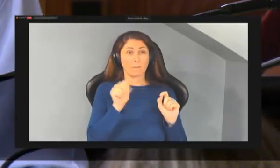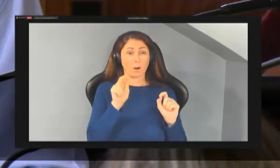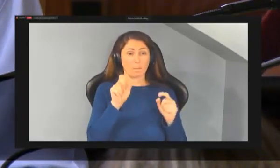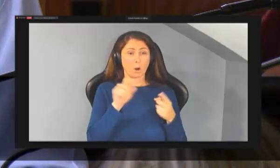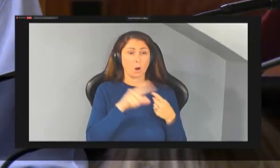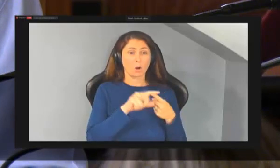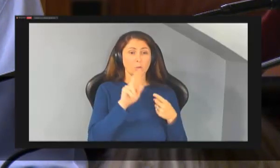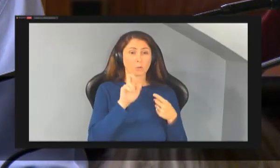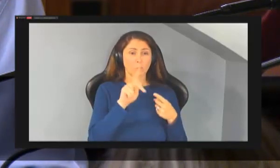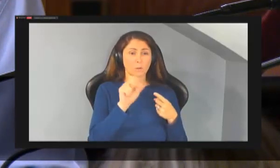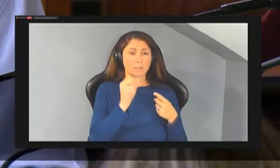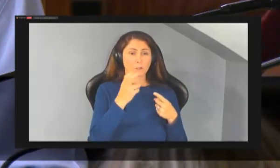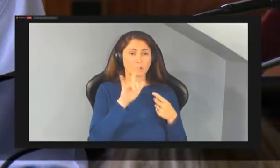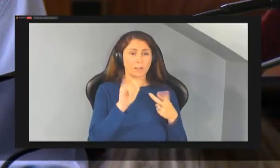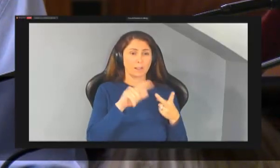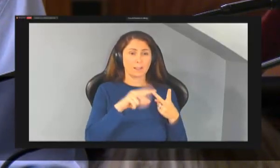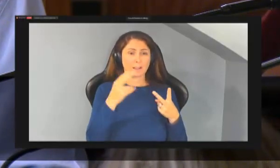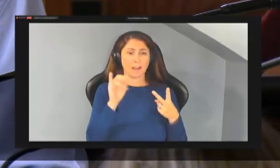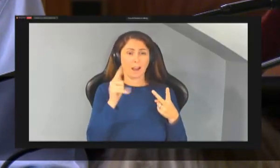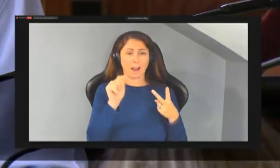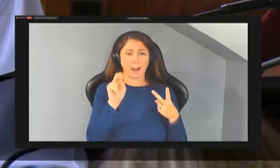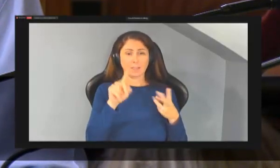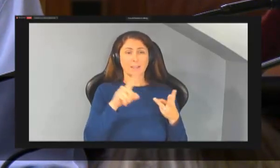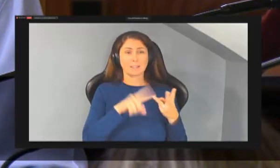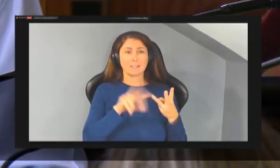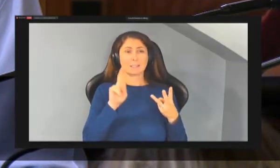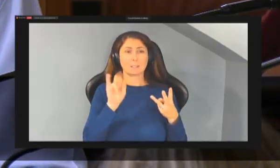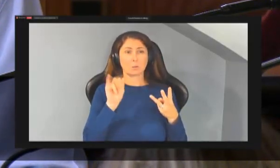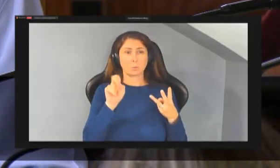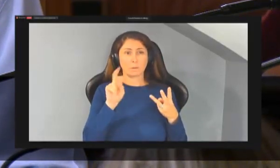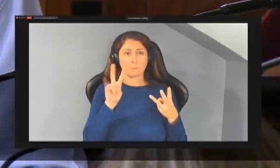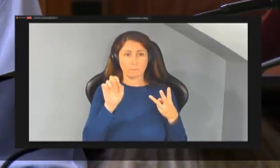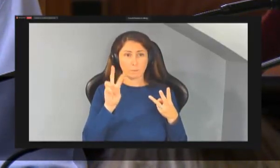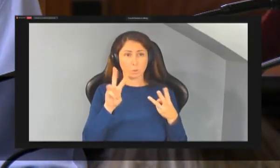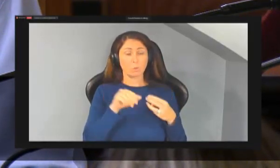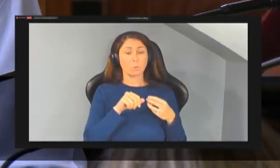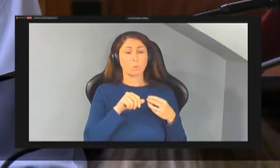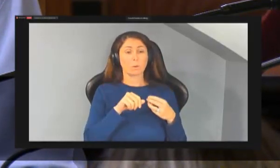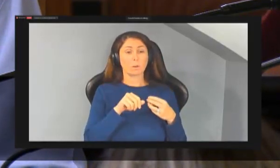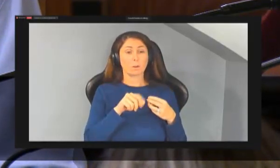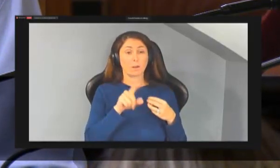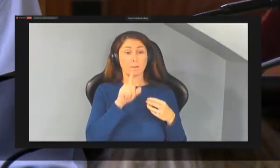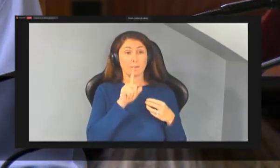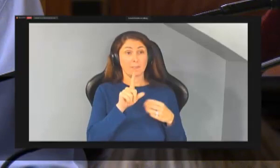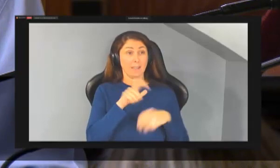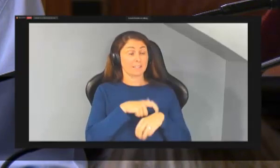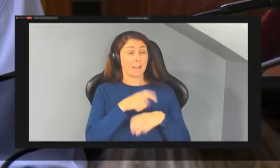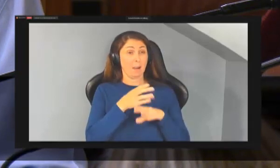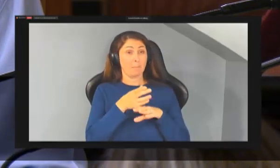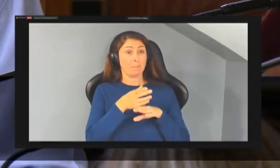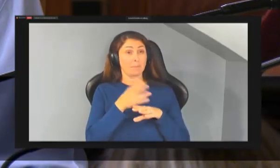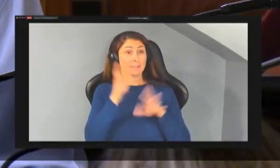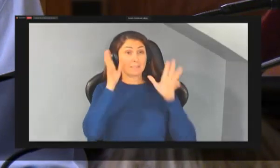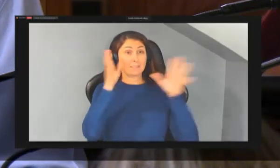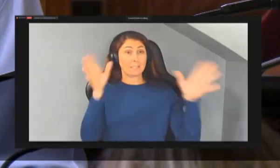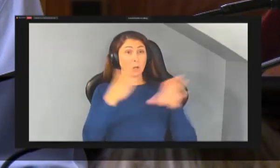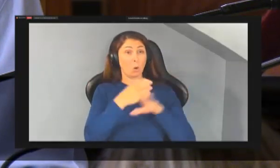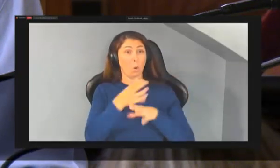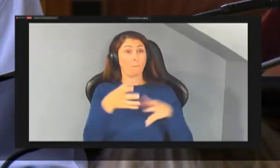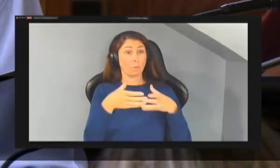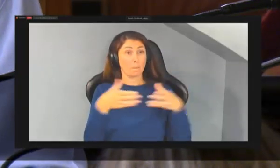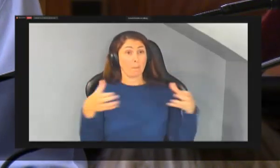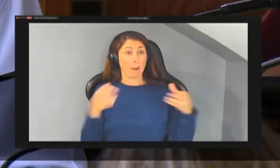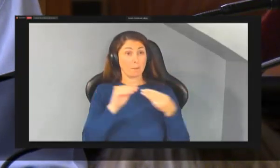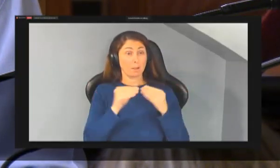and Riverview. And at that time, the deer overpopulation was, the numbers were